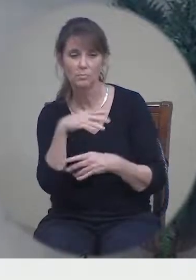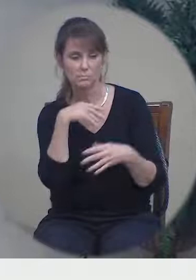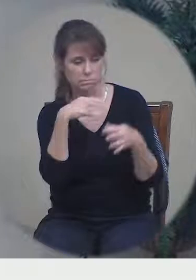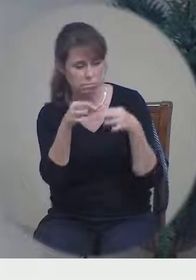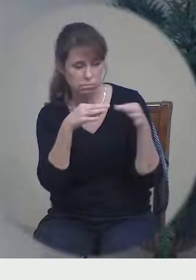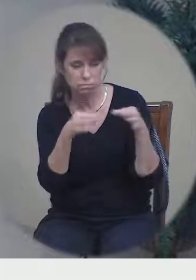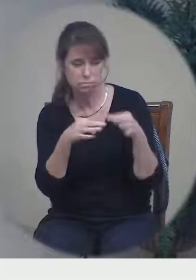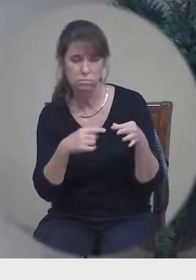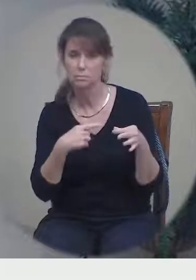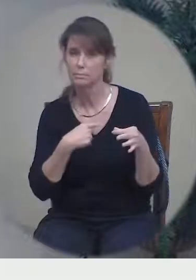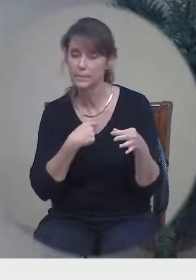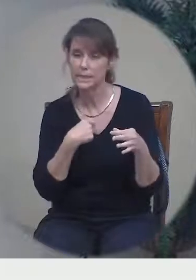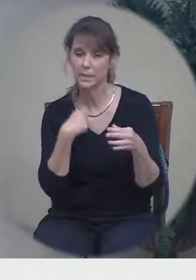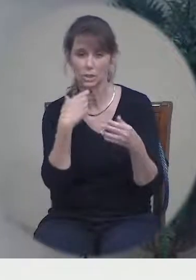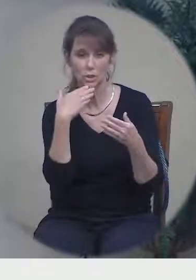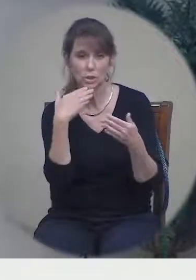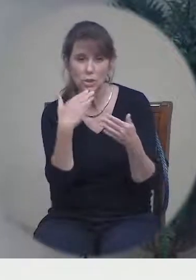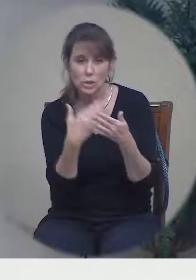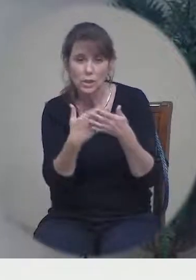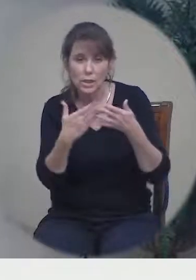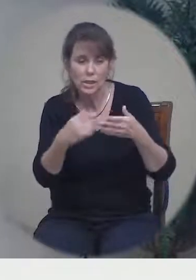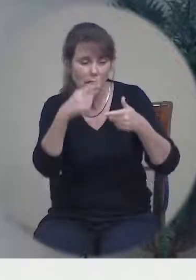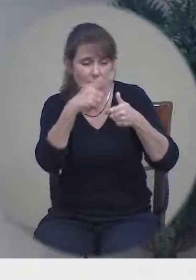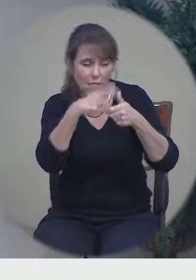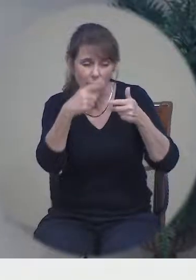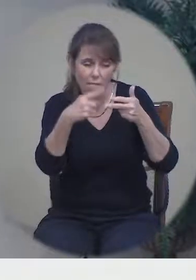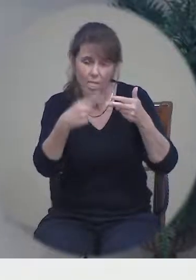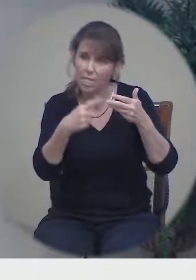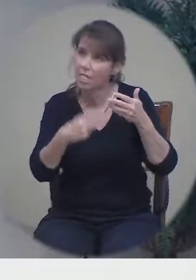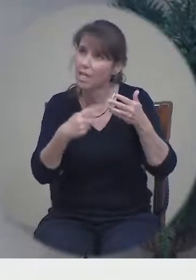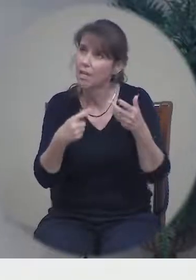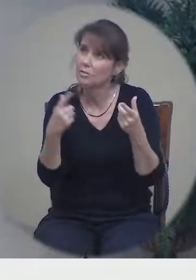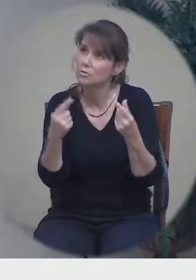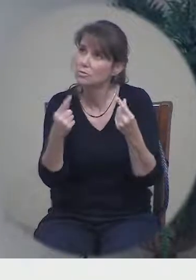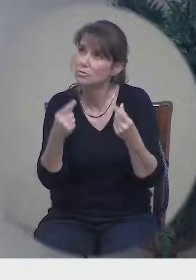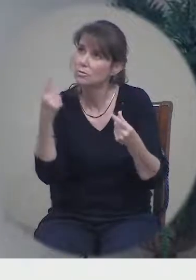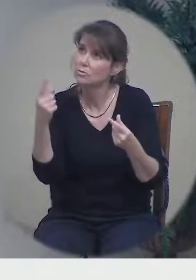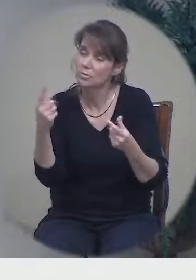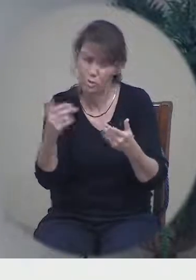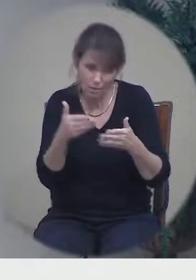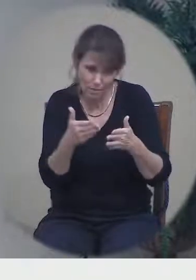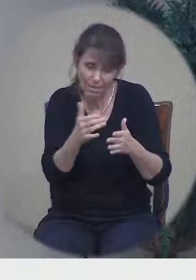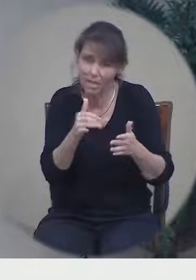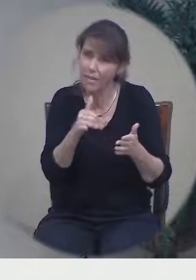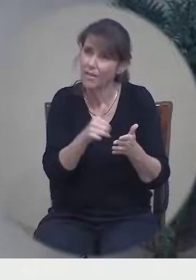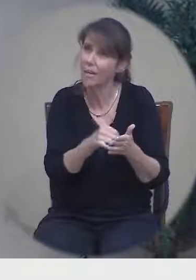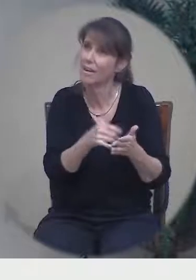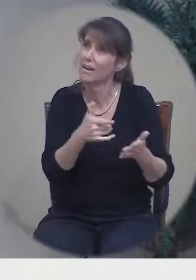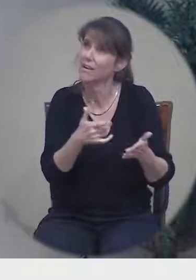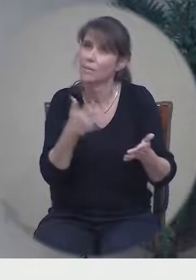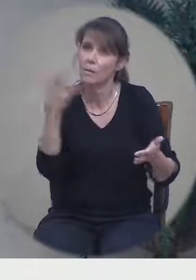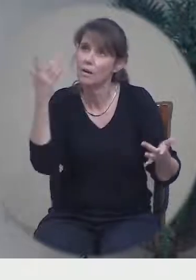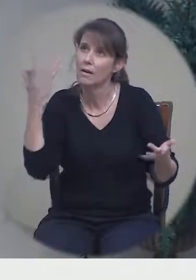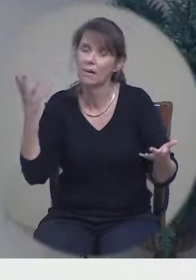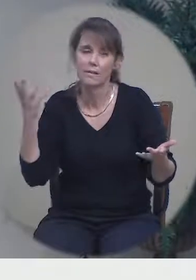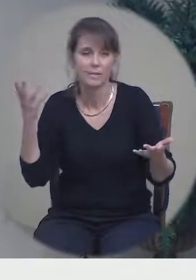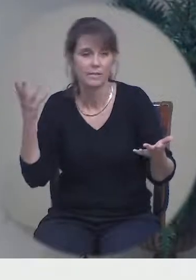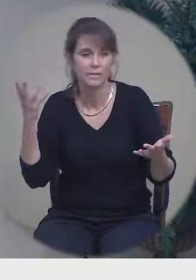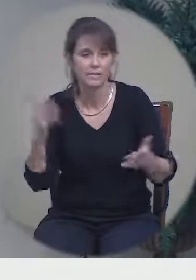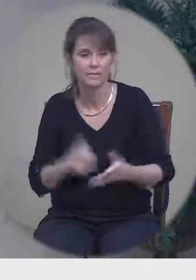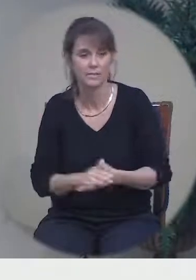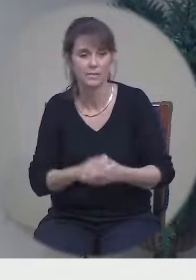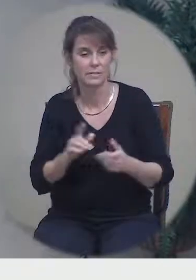life and his goodness. And you're struggling with the very same question. And then the line